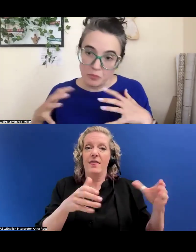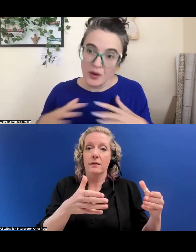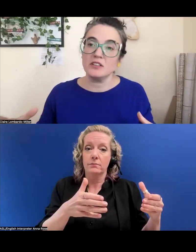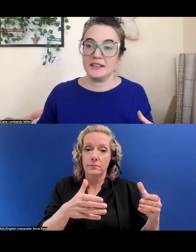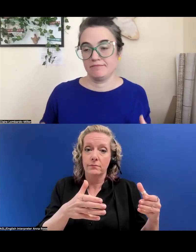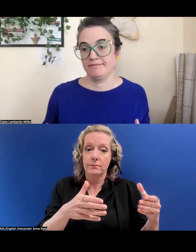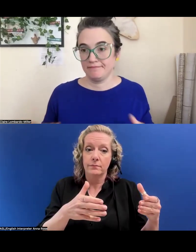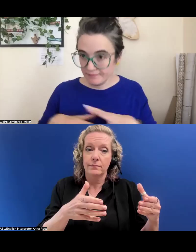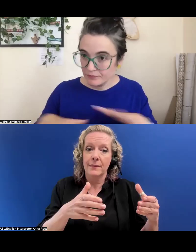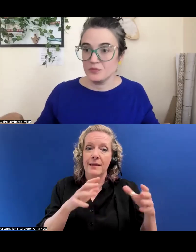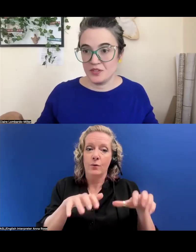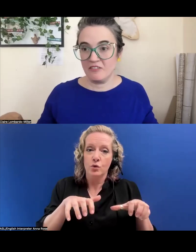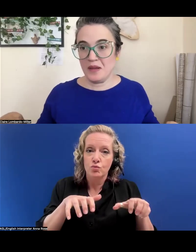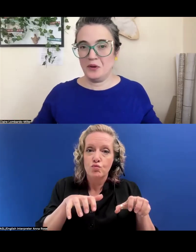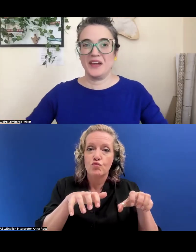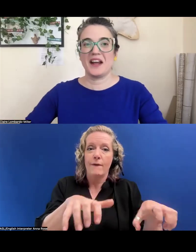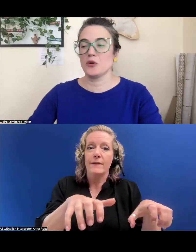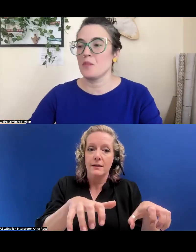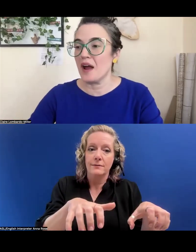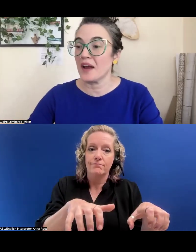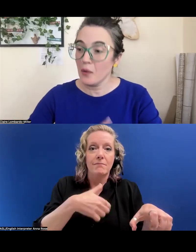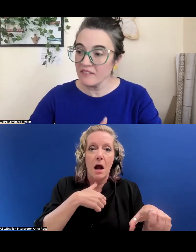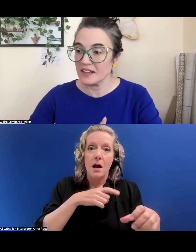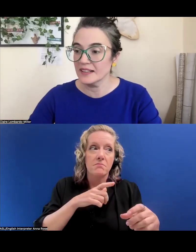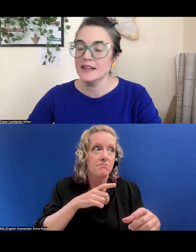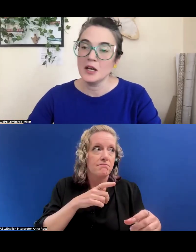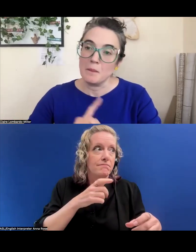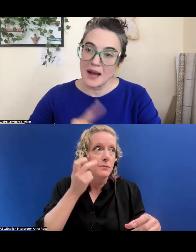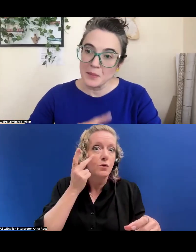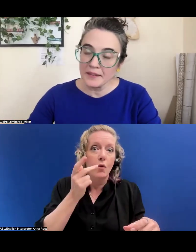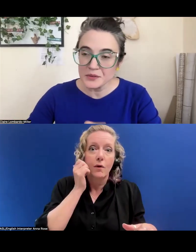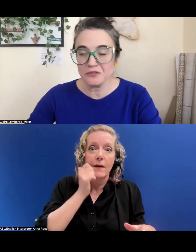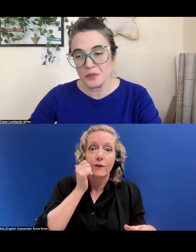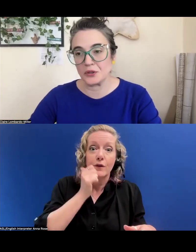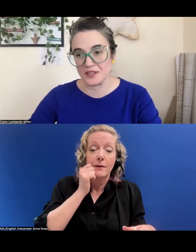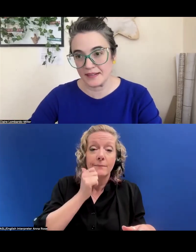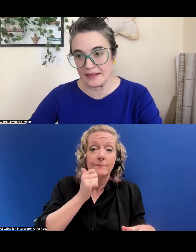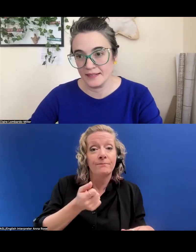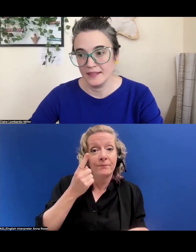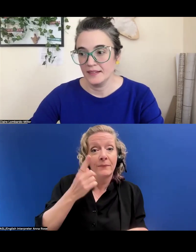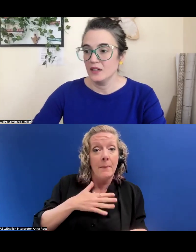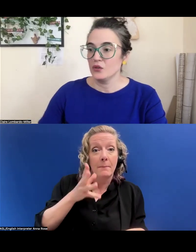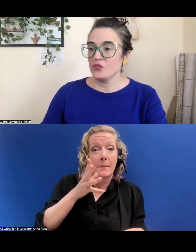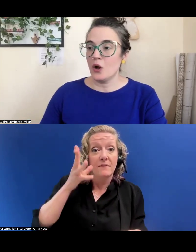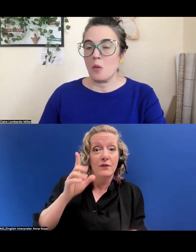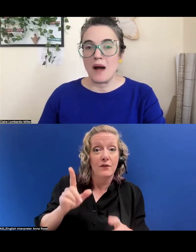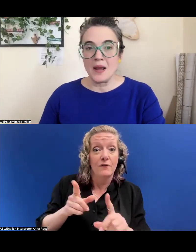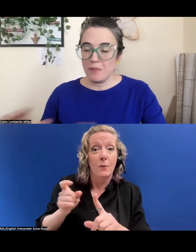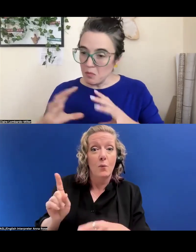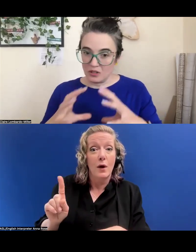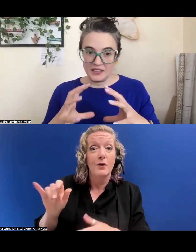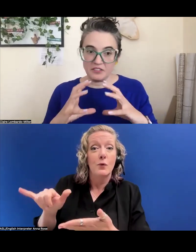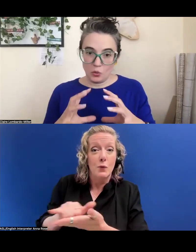strong and prevalent set of people that I grew up around. However, my parents were from New York City. So